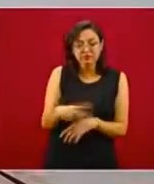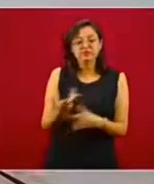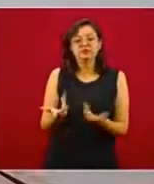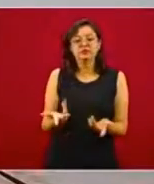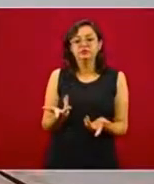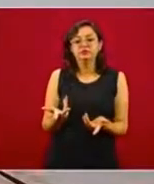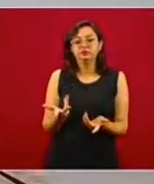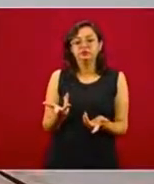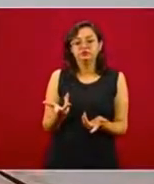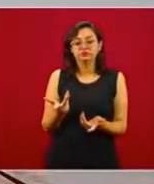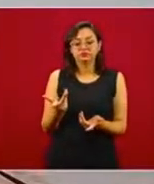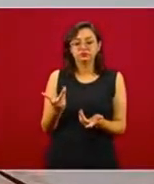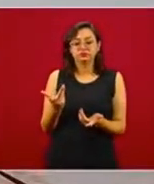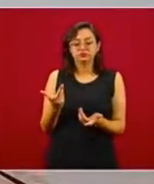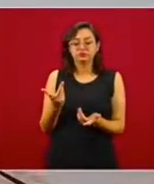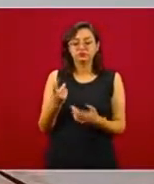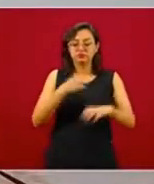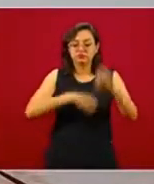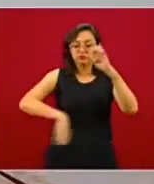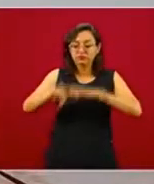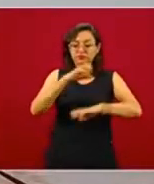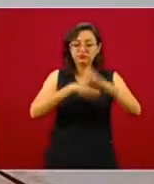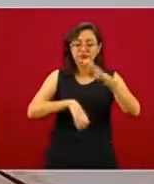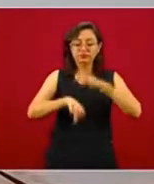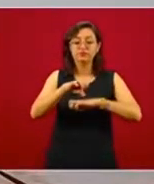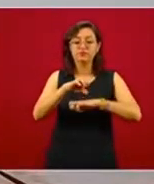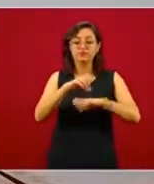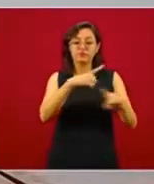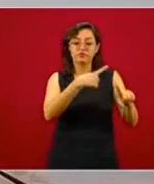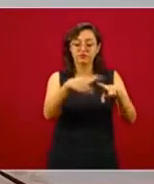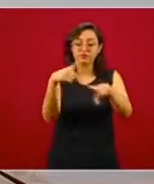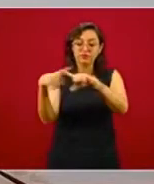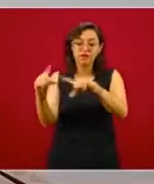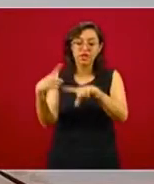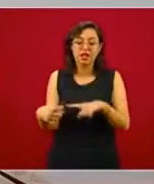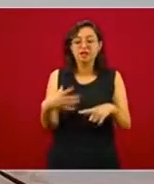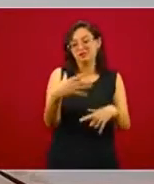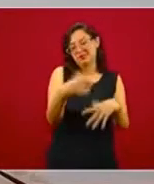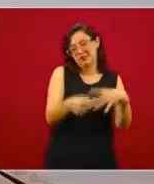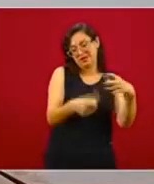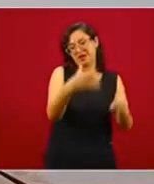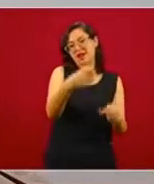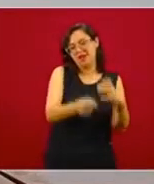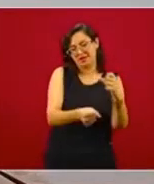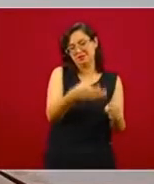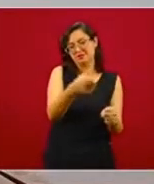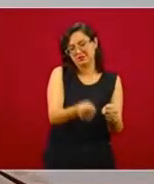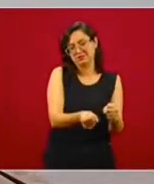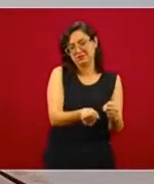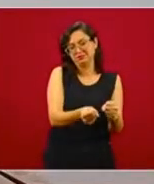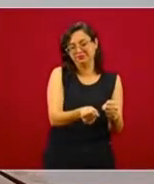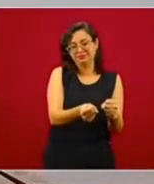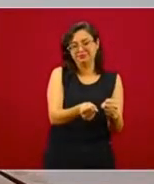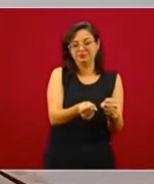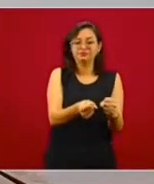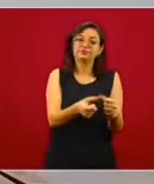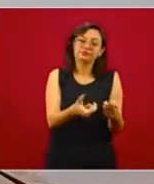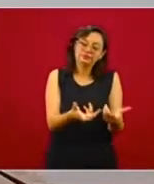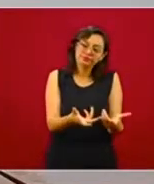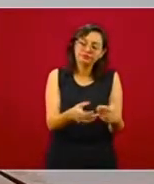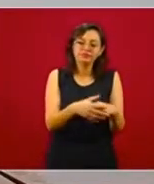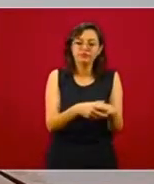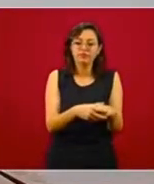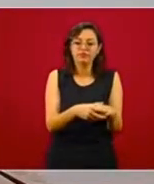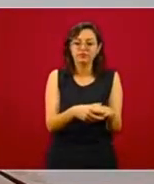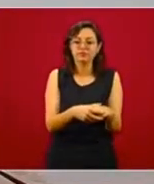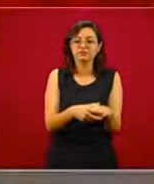our attention that we are seeing that now the companies that are producing milk that are